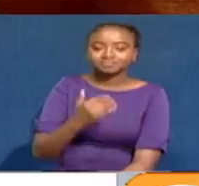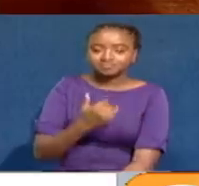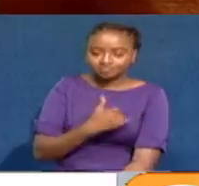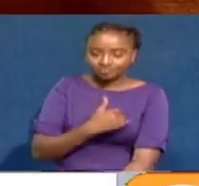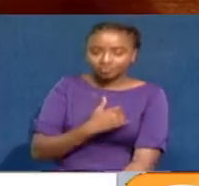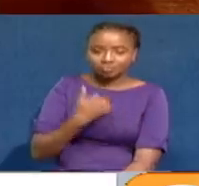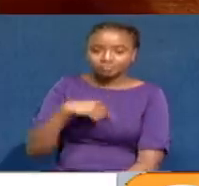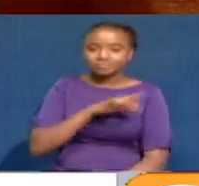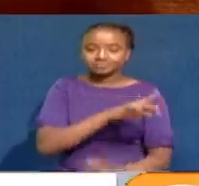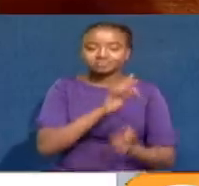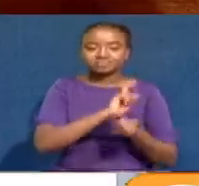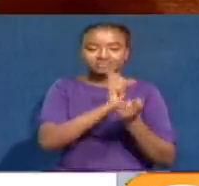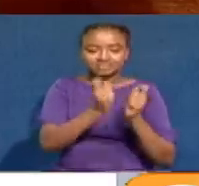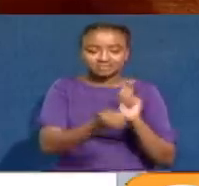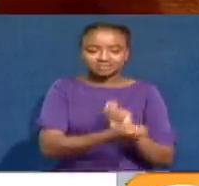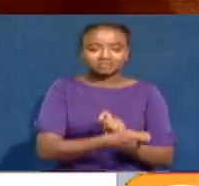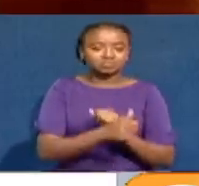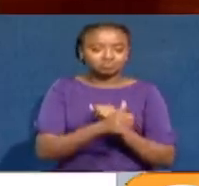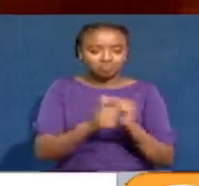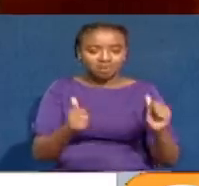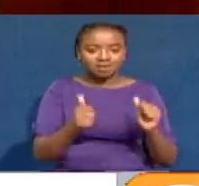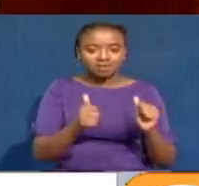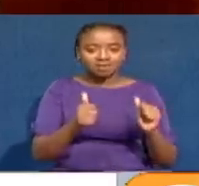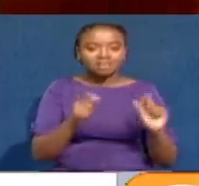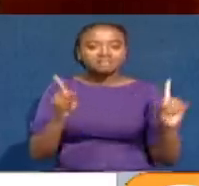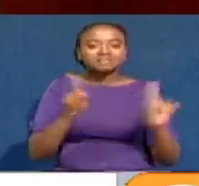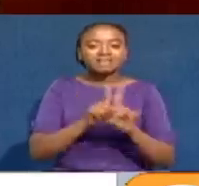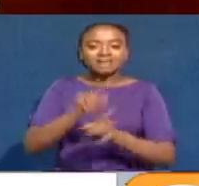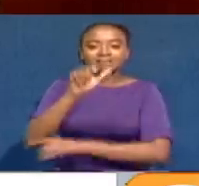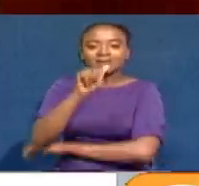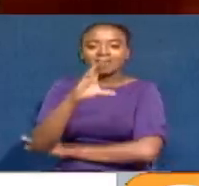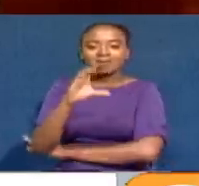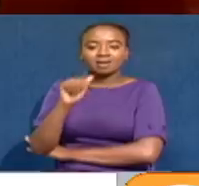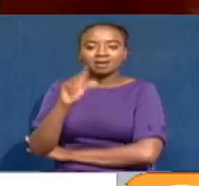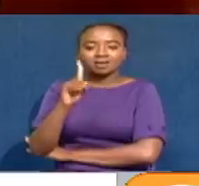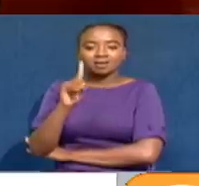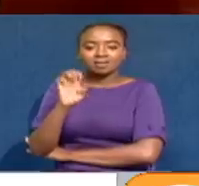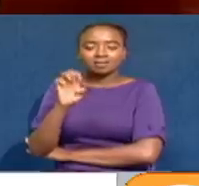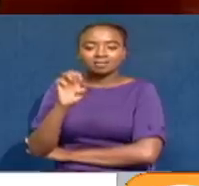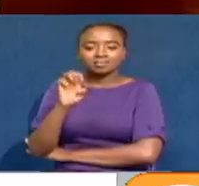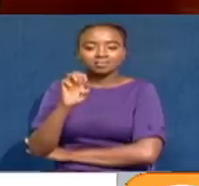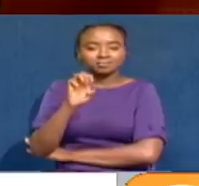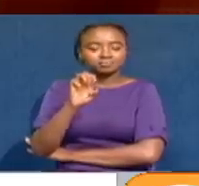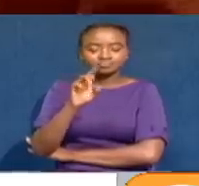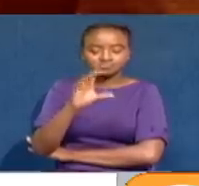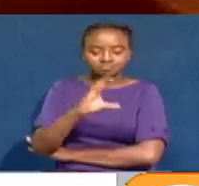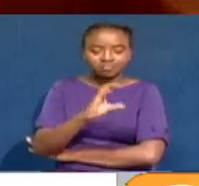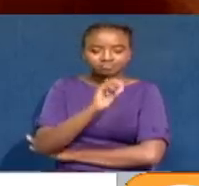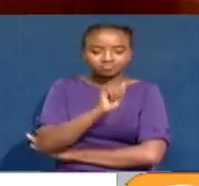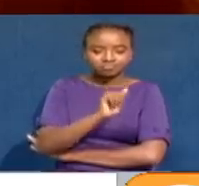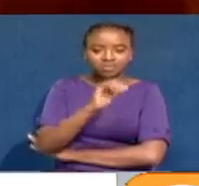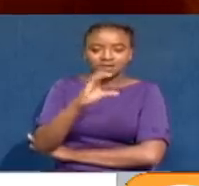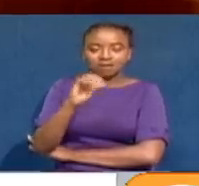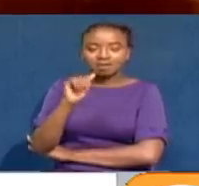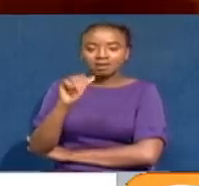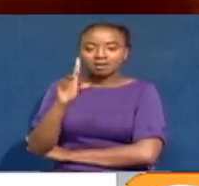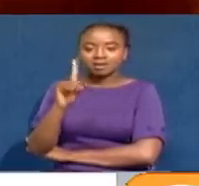able to transform all Kiharu schools. They look like academies. By the way, all the 97% are